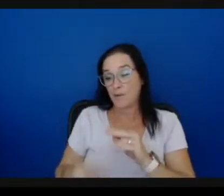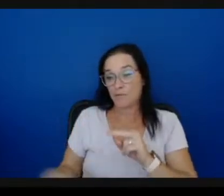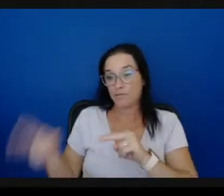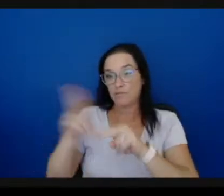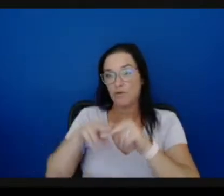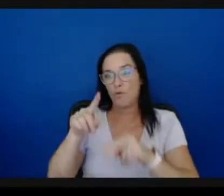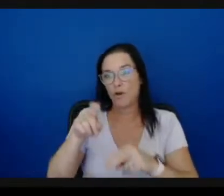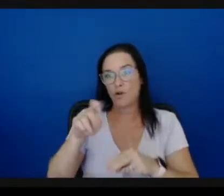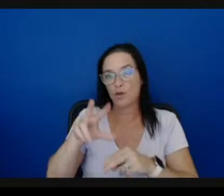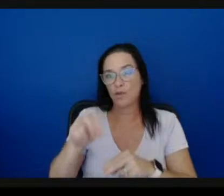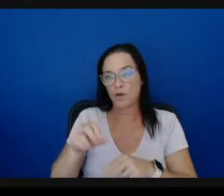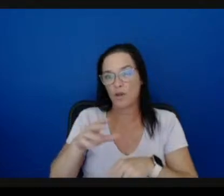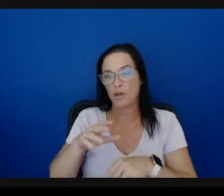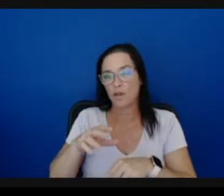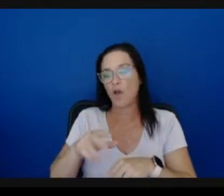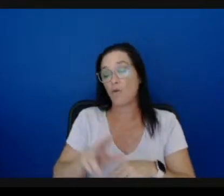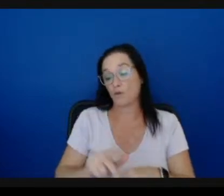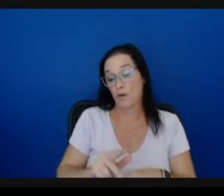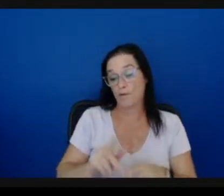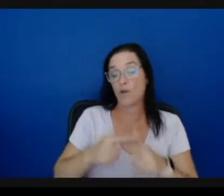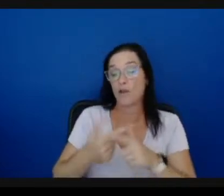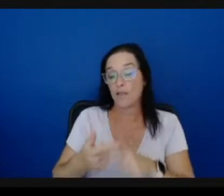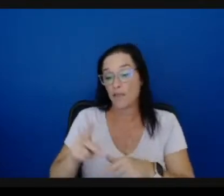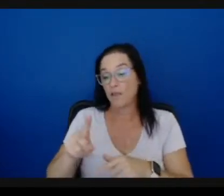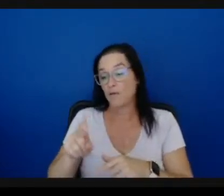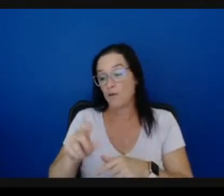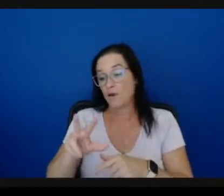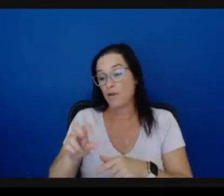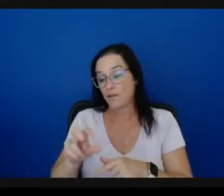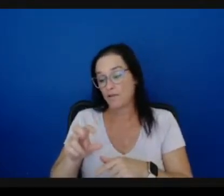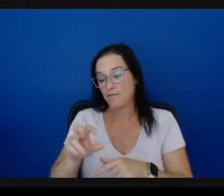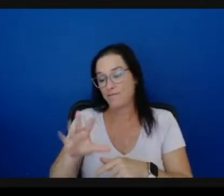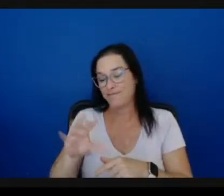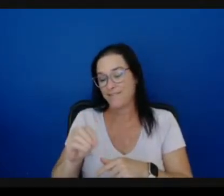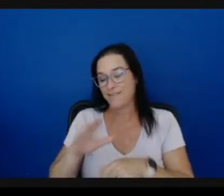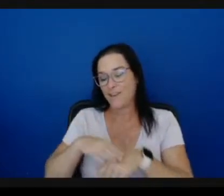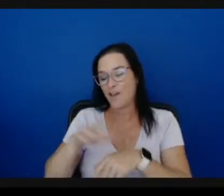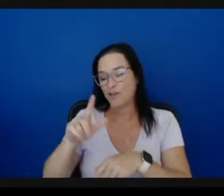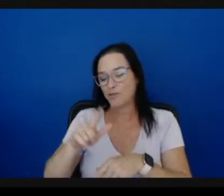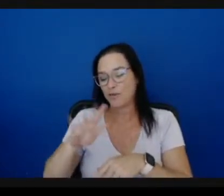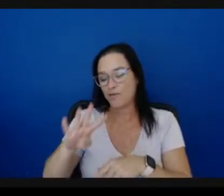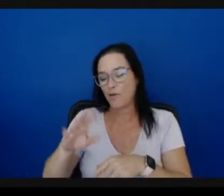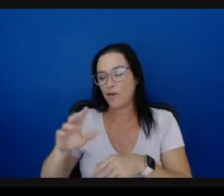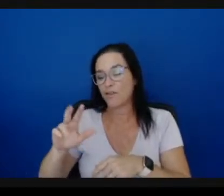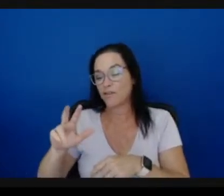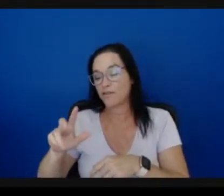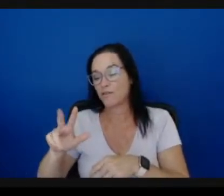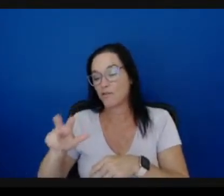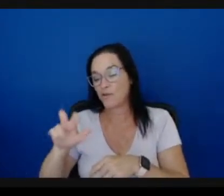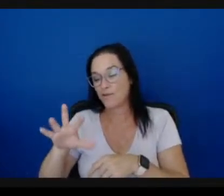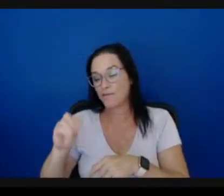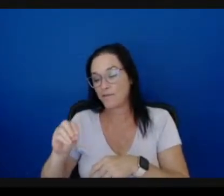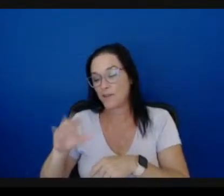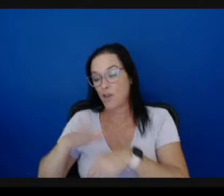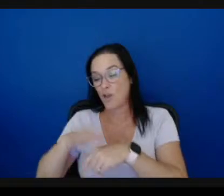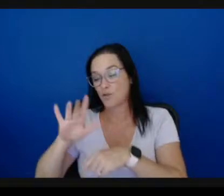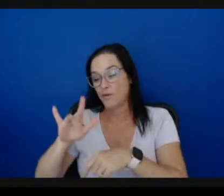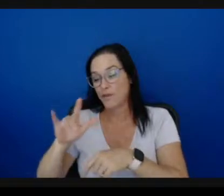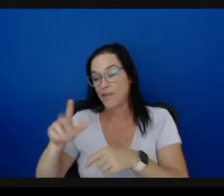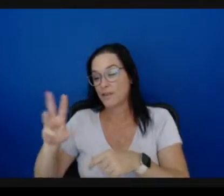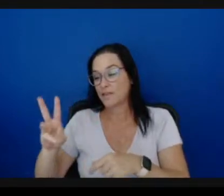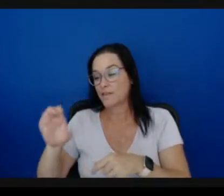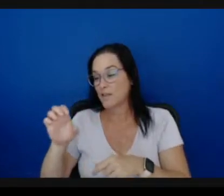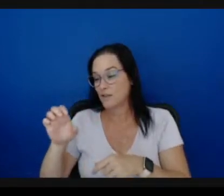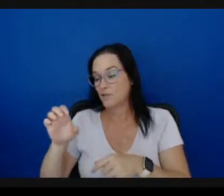130 on the 24th, 350 on the 25th, 600 on the 26th, and 700